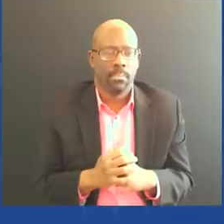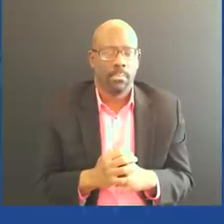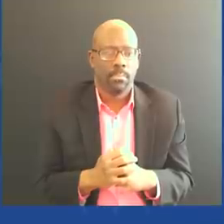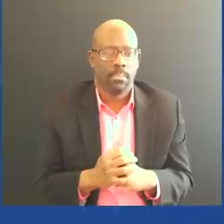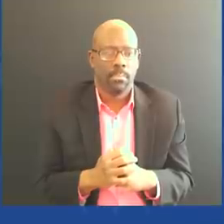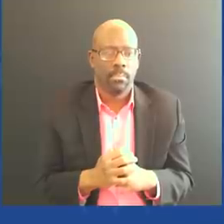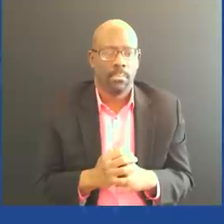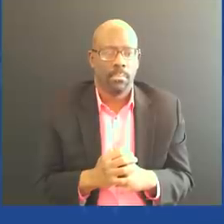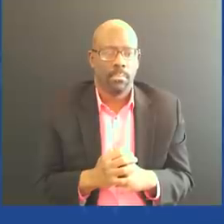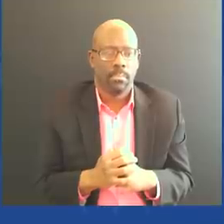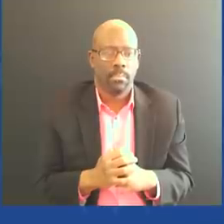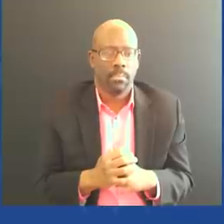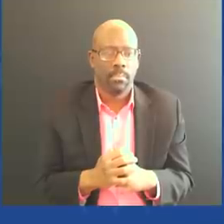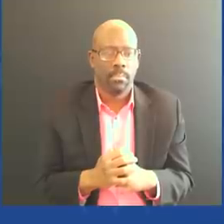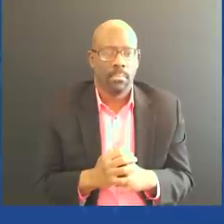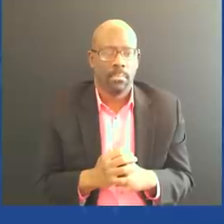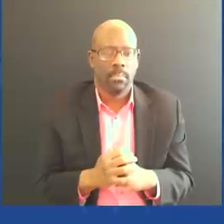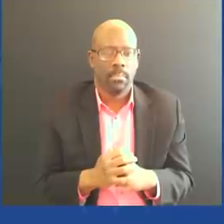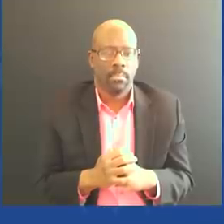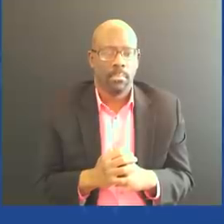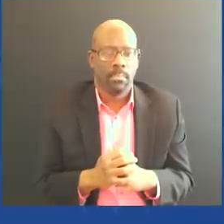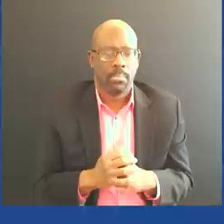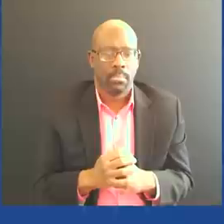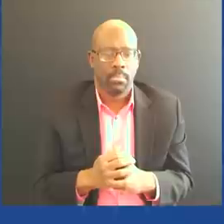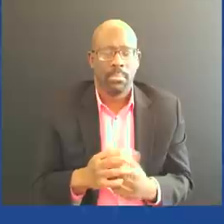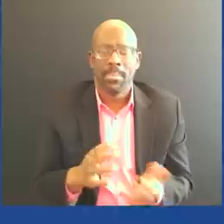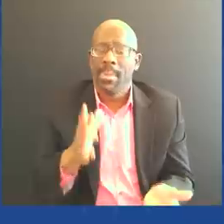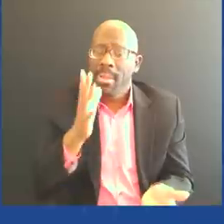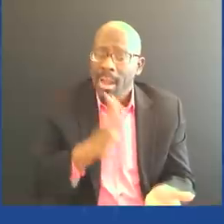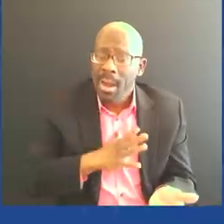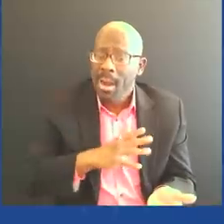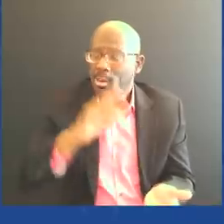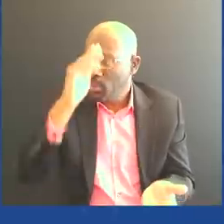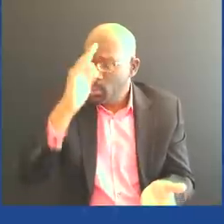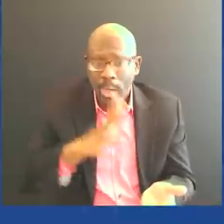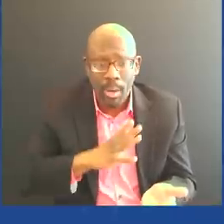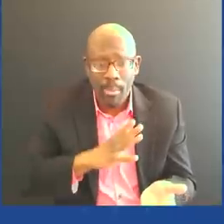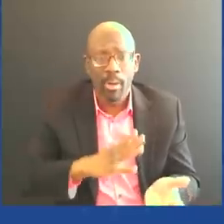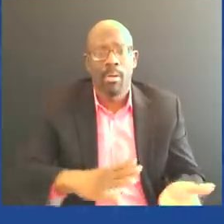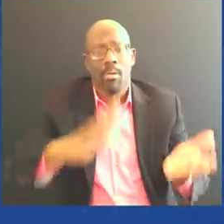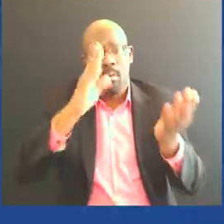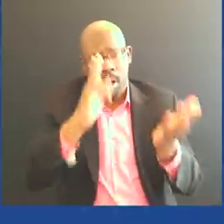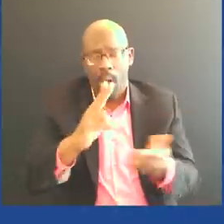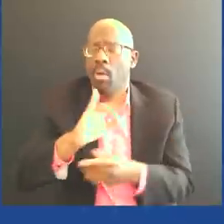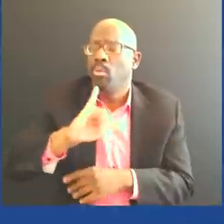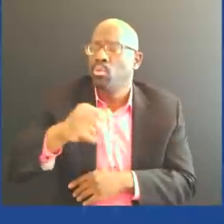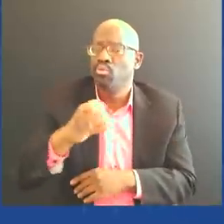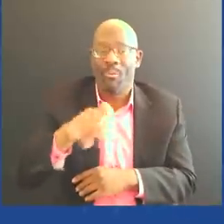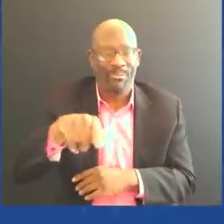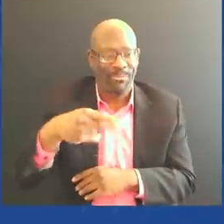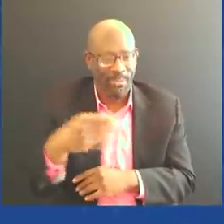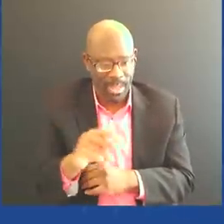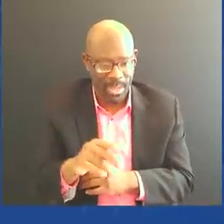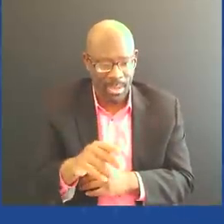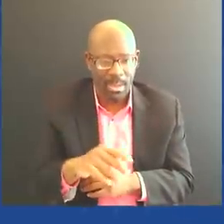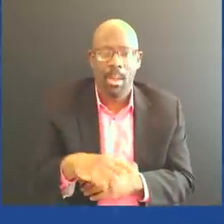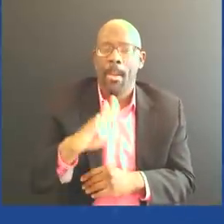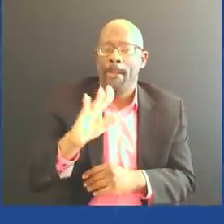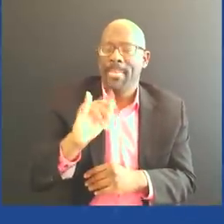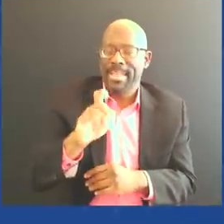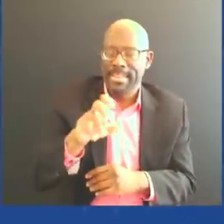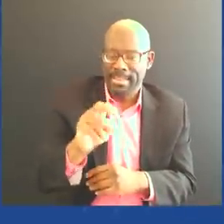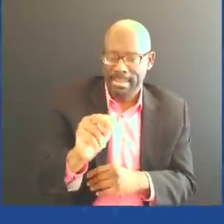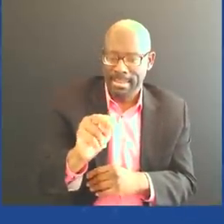Ladies and gentlemen, the Honorable Joseph R. Biden Jr., the 46th President of the United States of America, escorted today by Commander Matthew